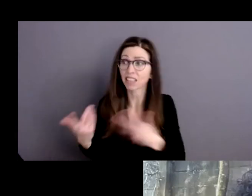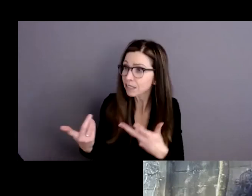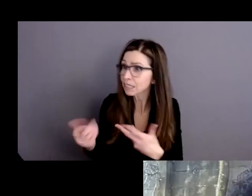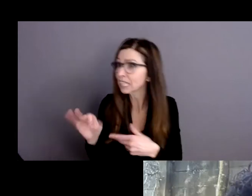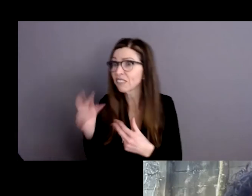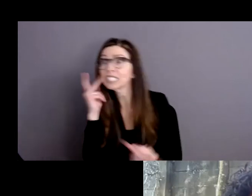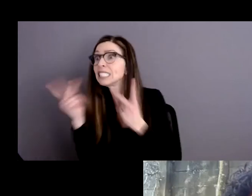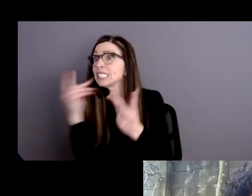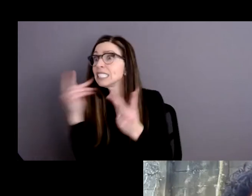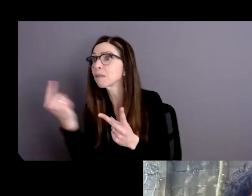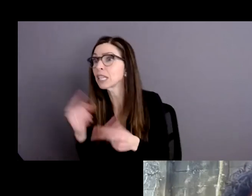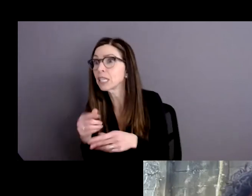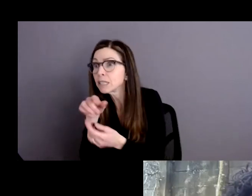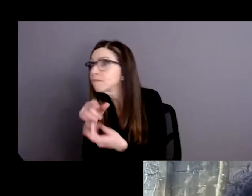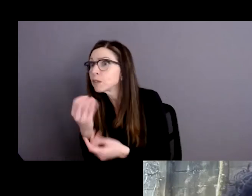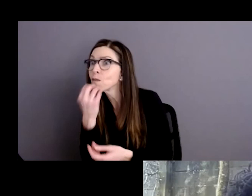anything hot out of the oven.